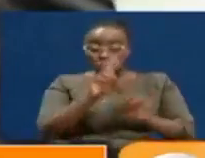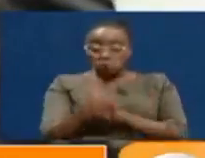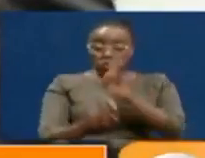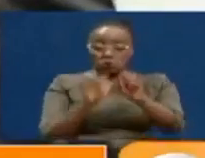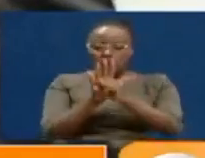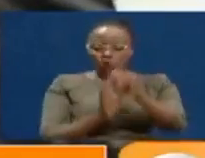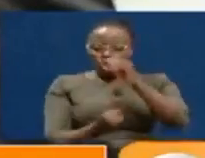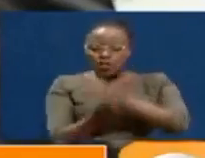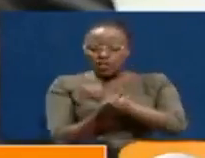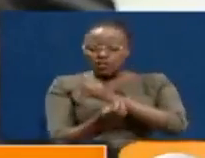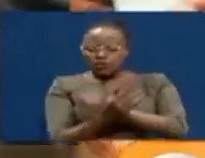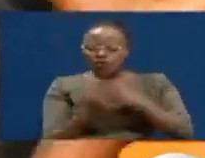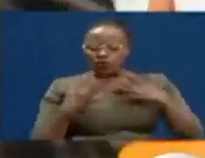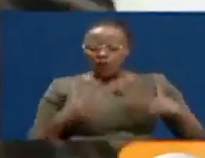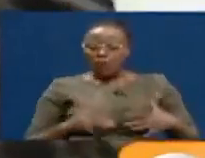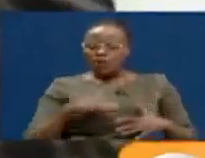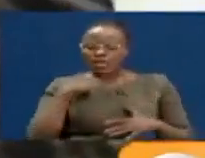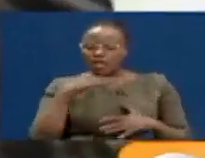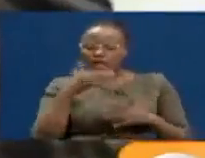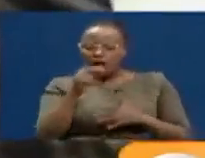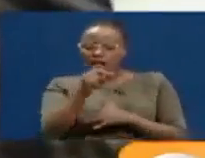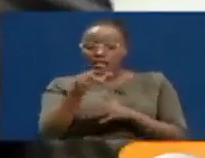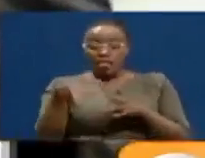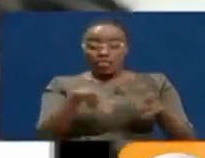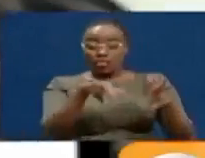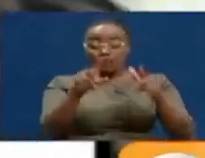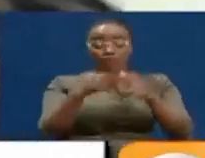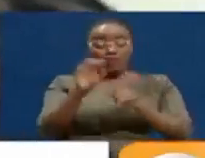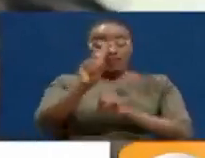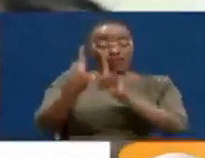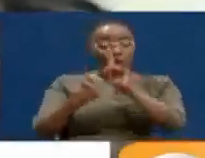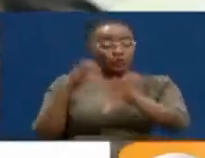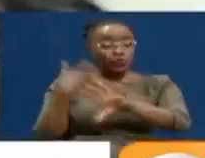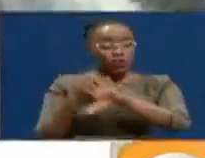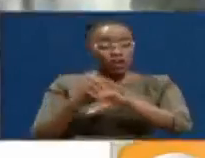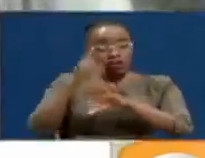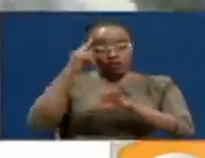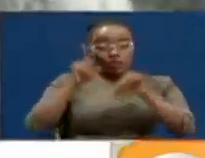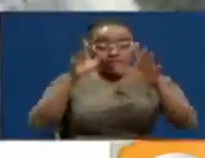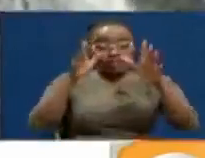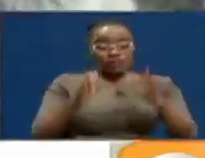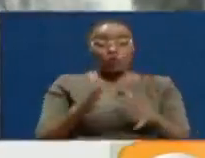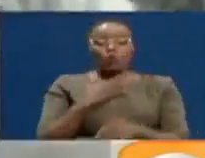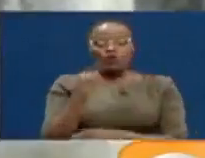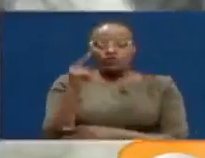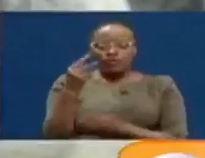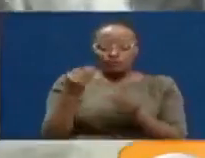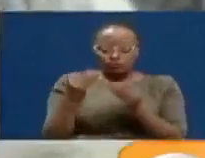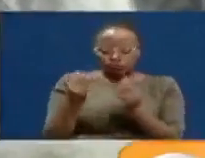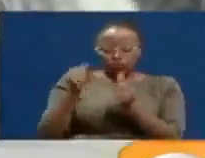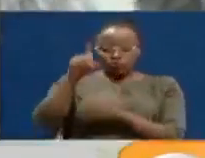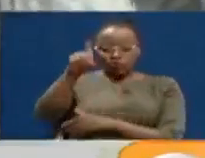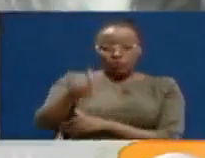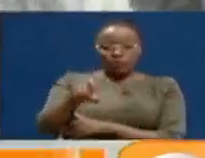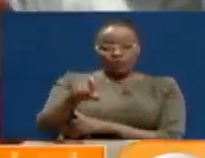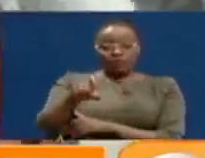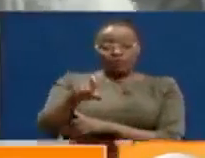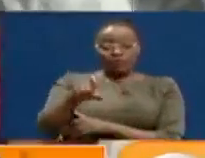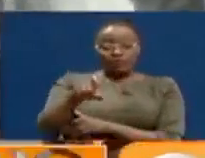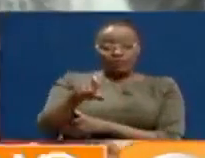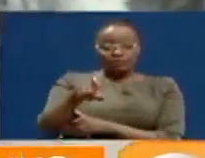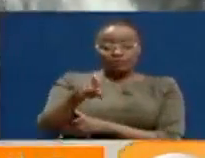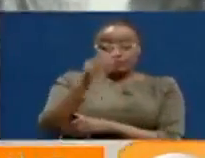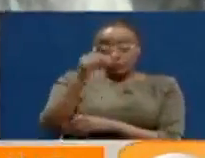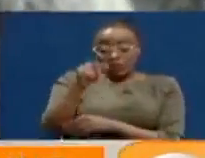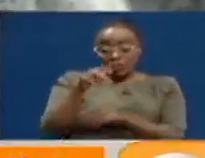na kueleza maiti inakujaji hapa kwa mtu, unapata ni maswali ngumu sana kwa watalii. Nataka tupate solution kama wananchi ya